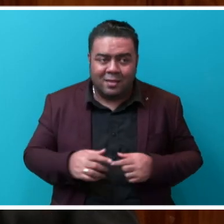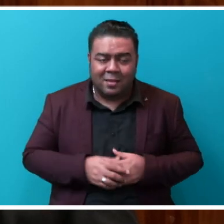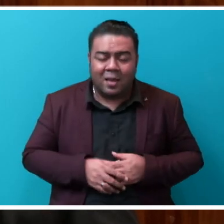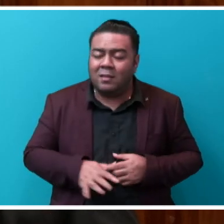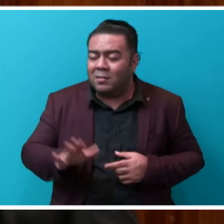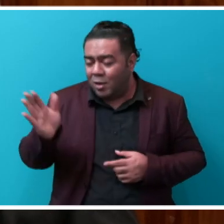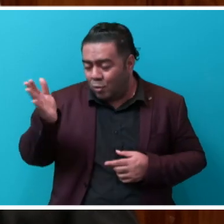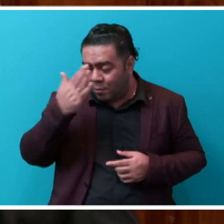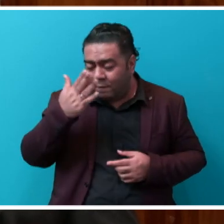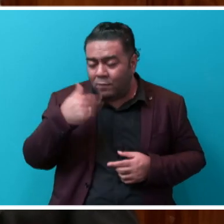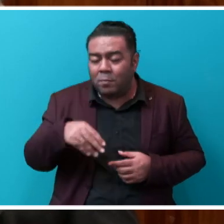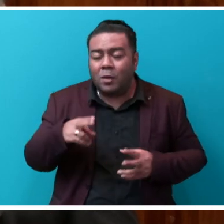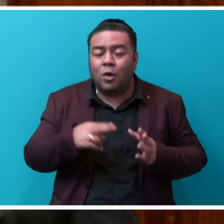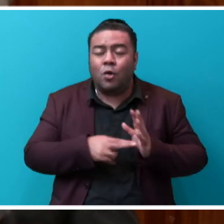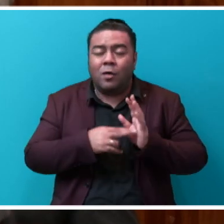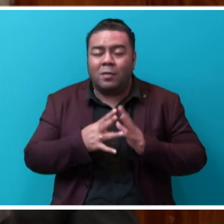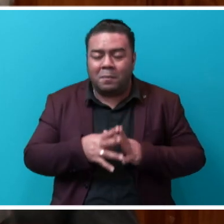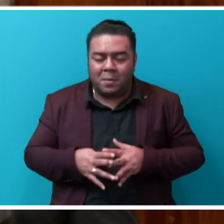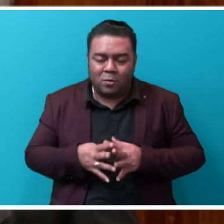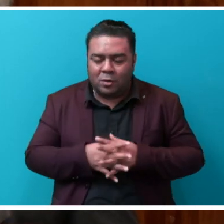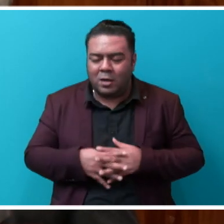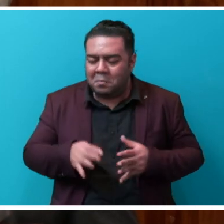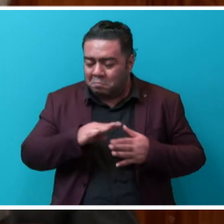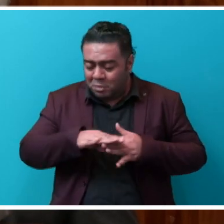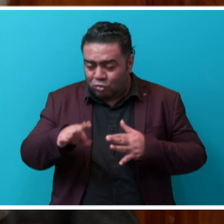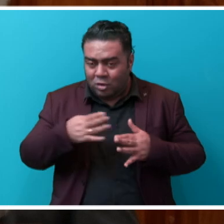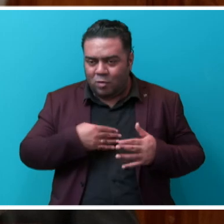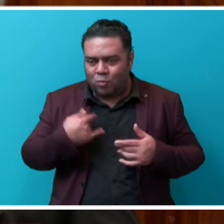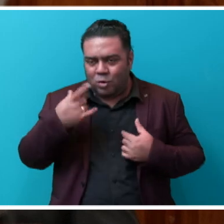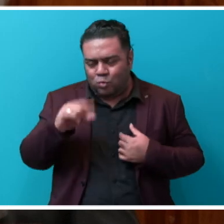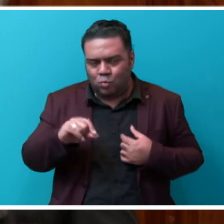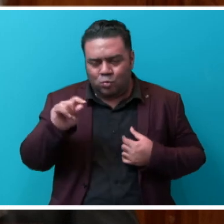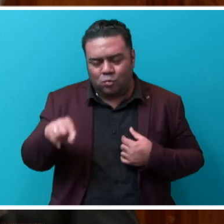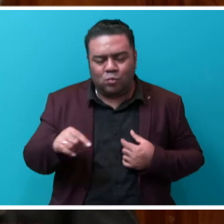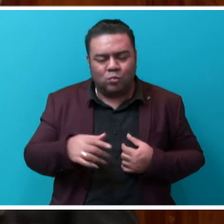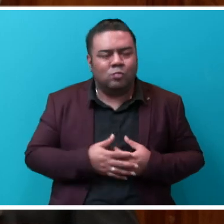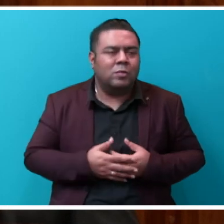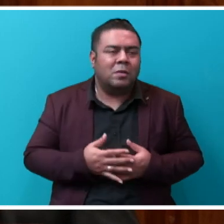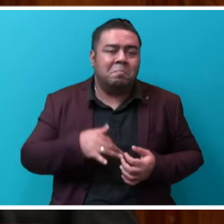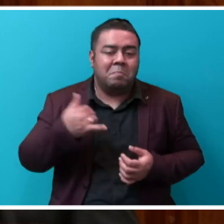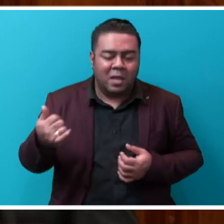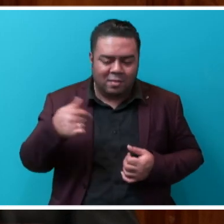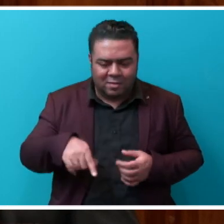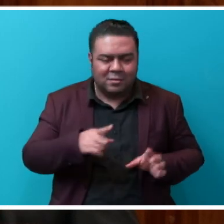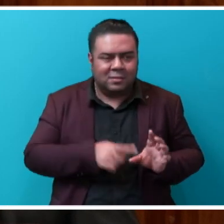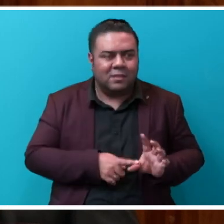North American mission that we also conducted in May this year.